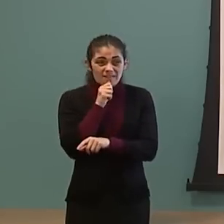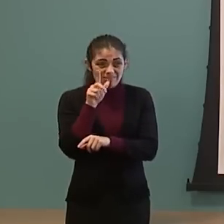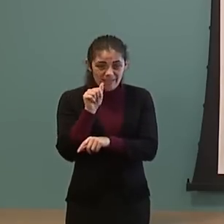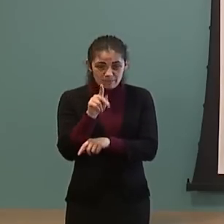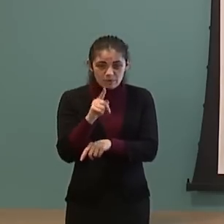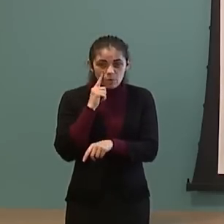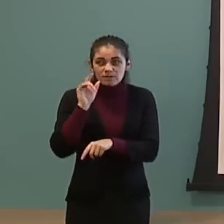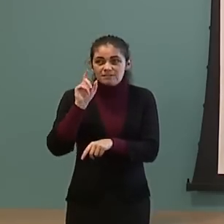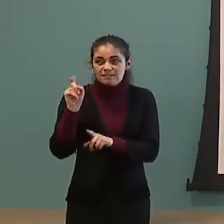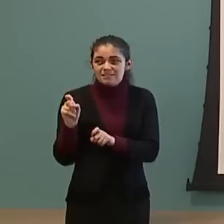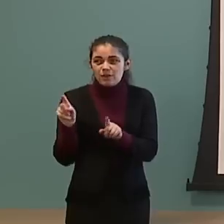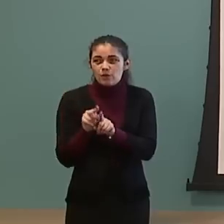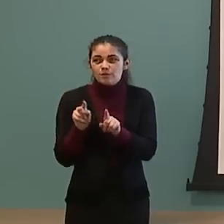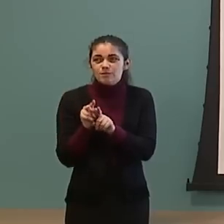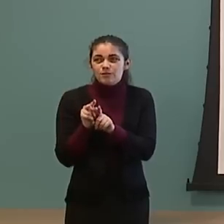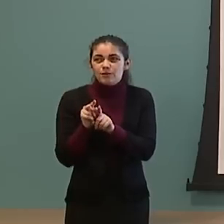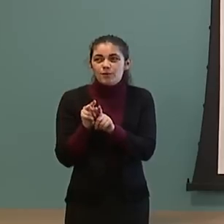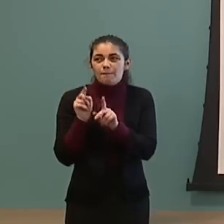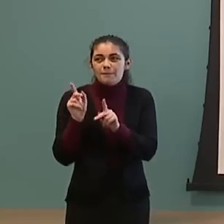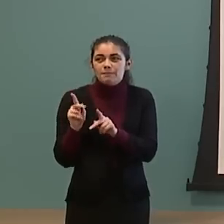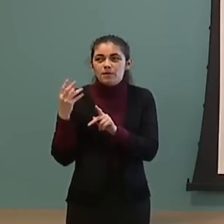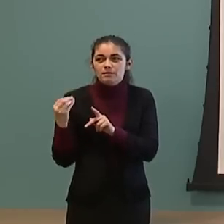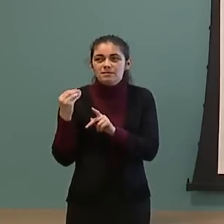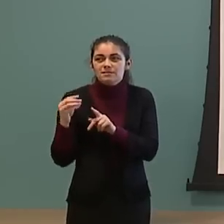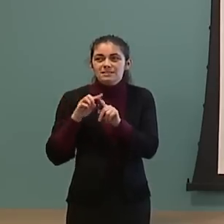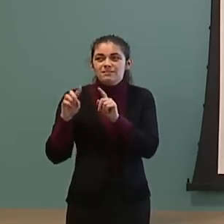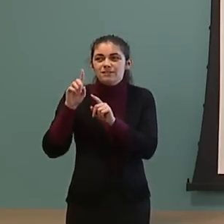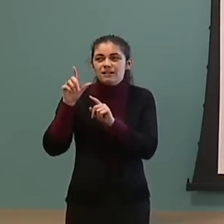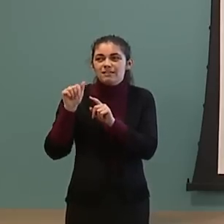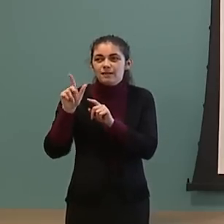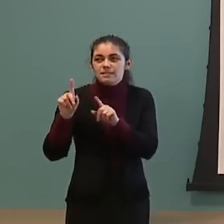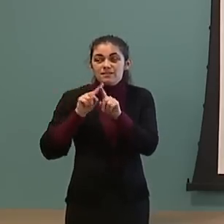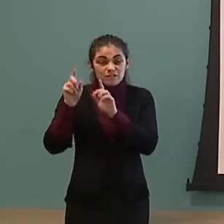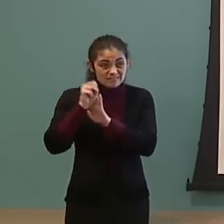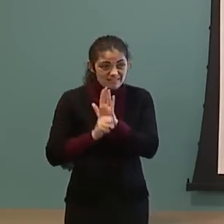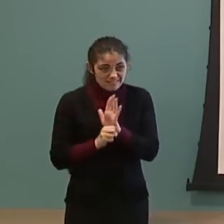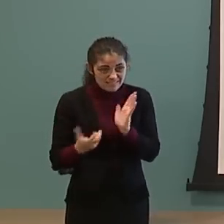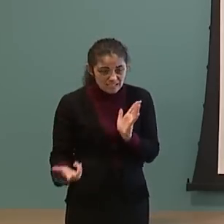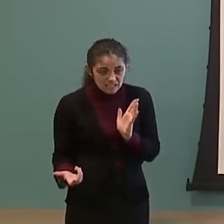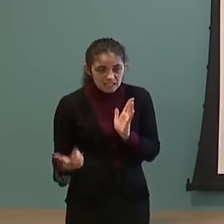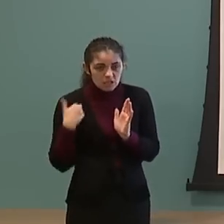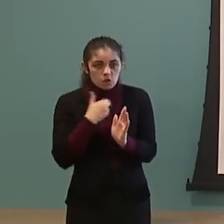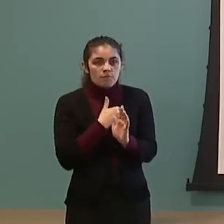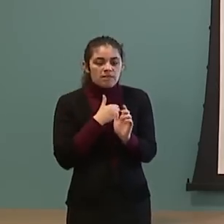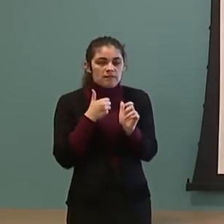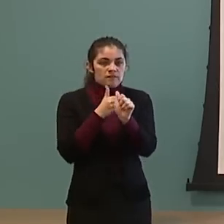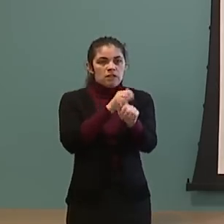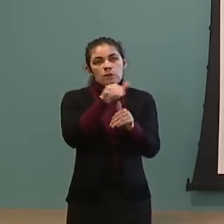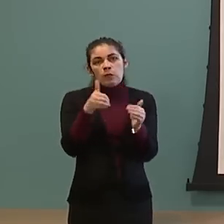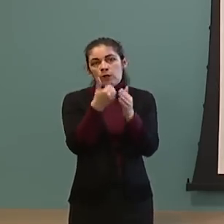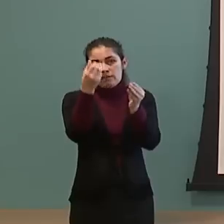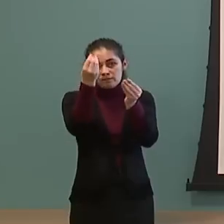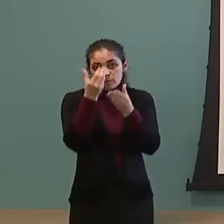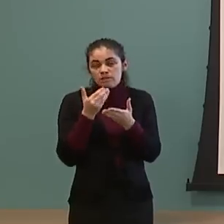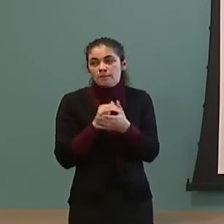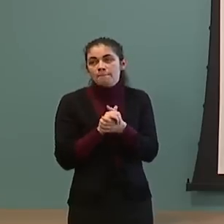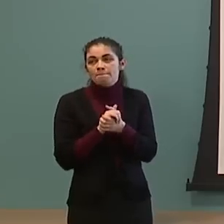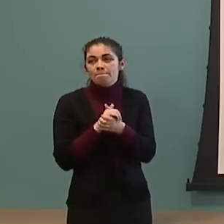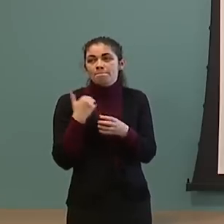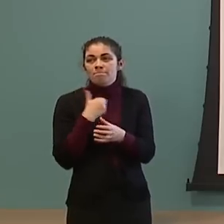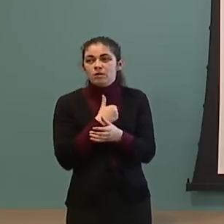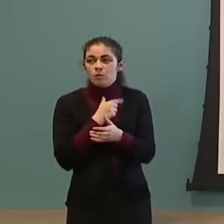also have residents of our community who have had tests done in labs in other states. And so we've been tracking down all of this information, and